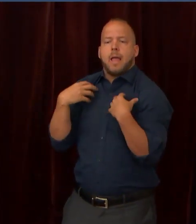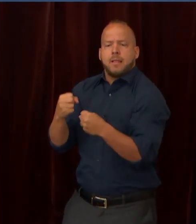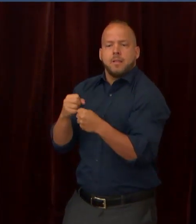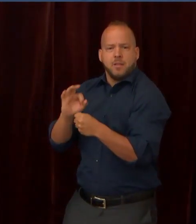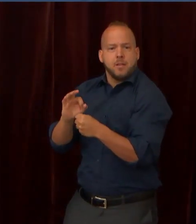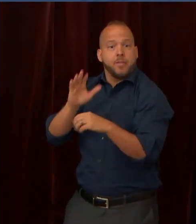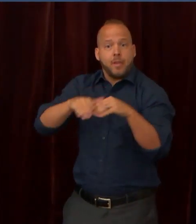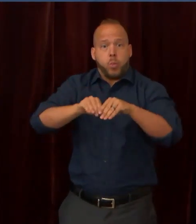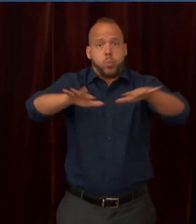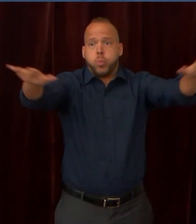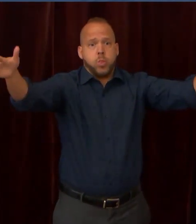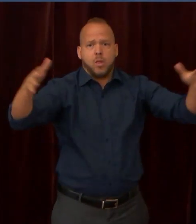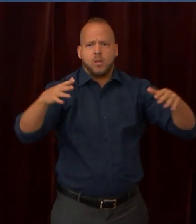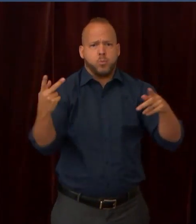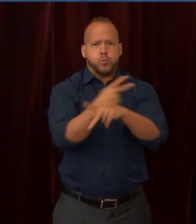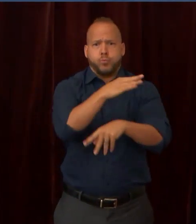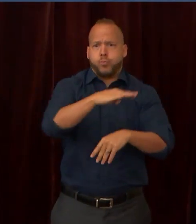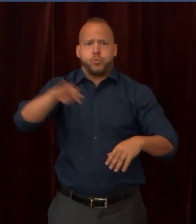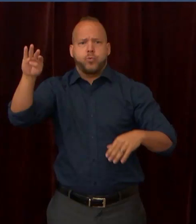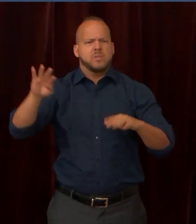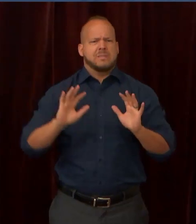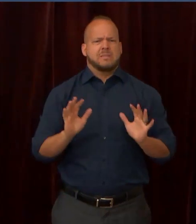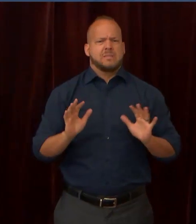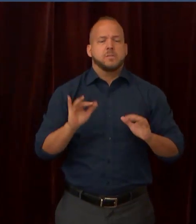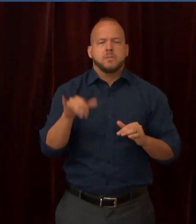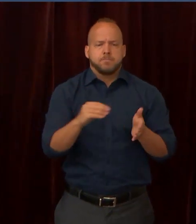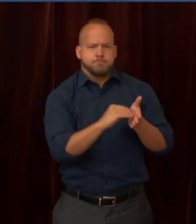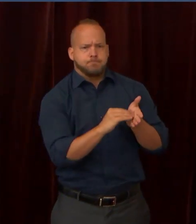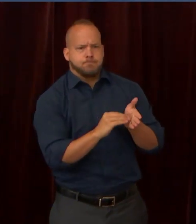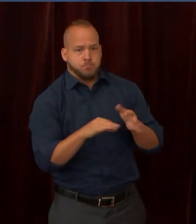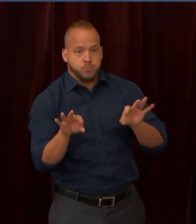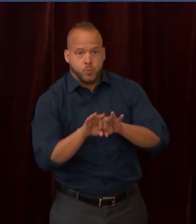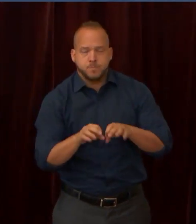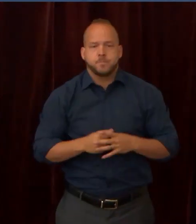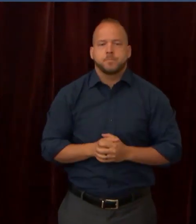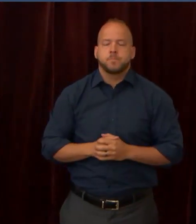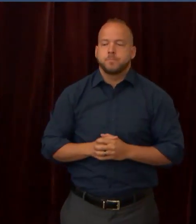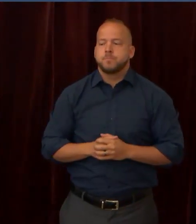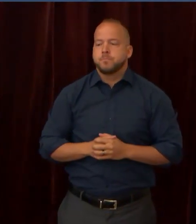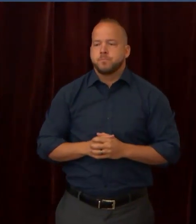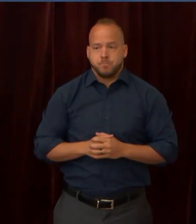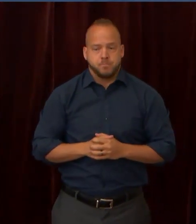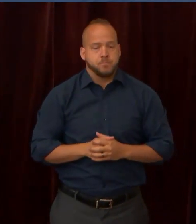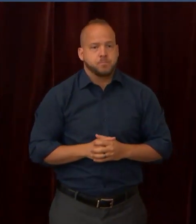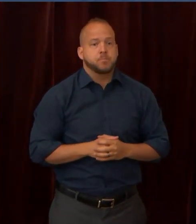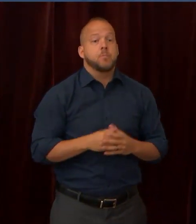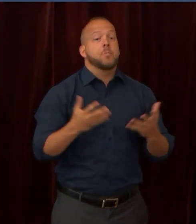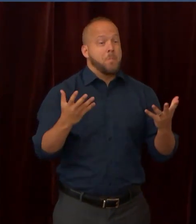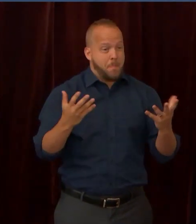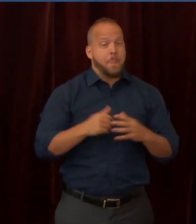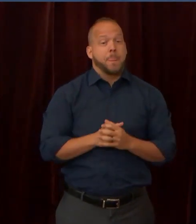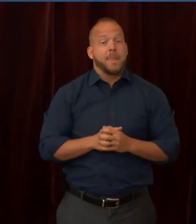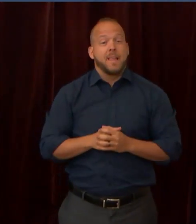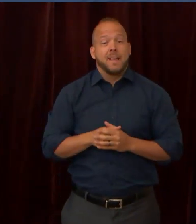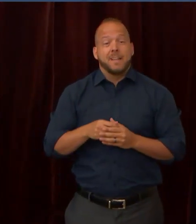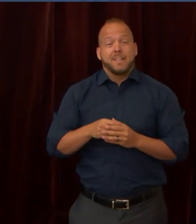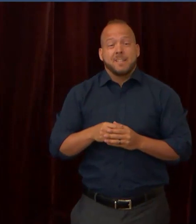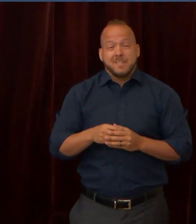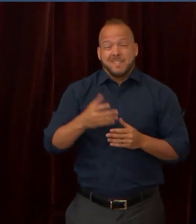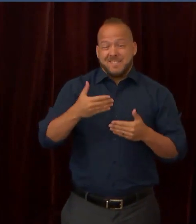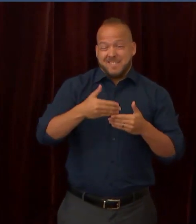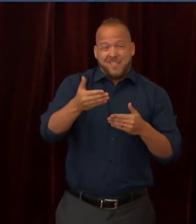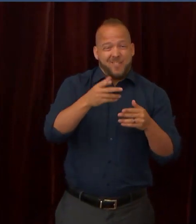think that makes sense because I think it's common to the texts of all faiths that we have an obligation to care for one